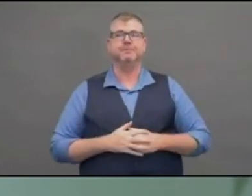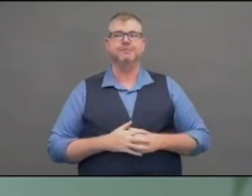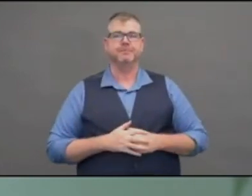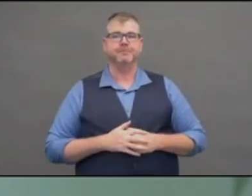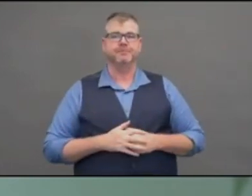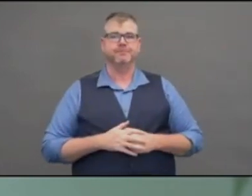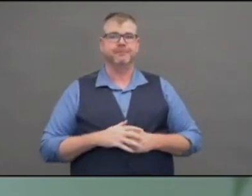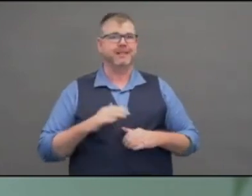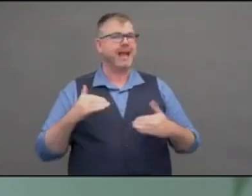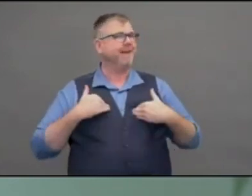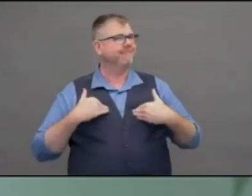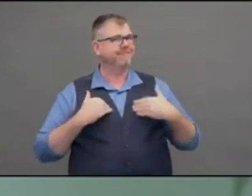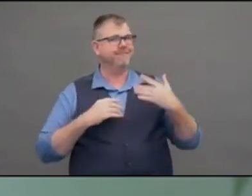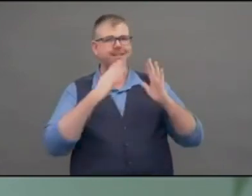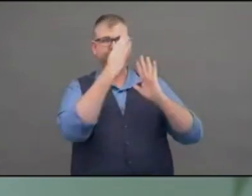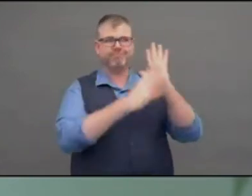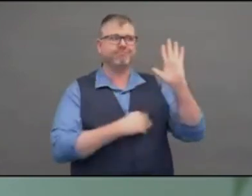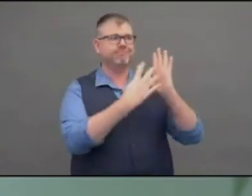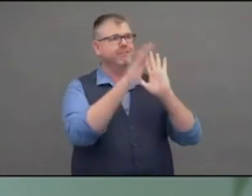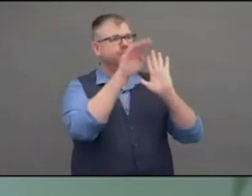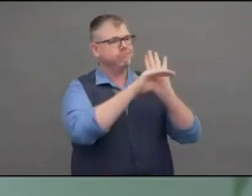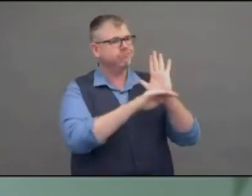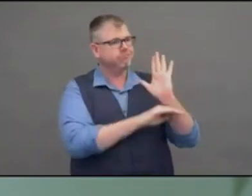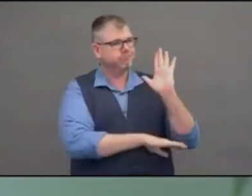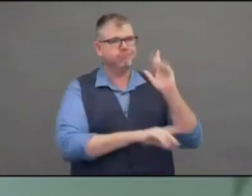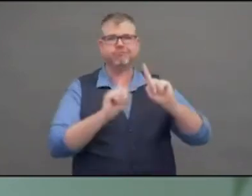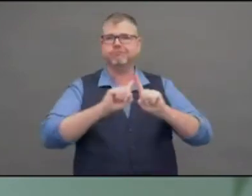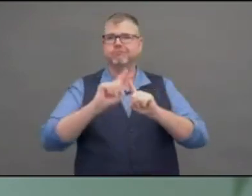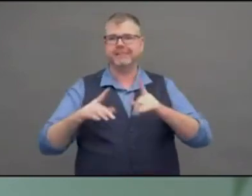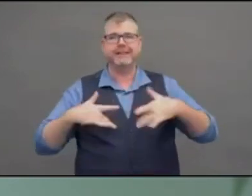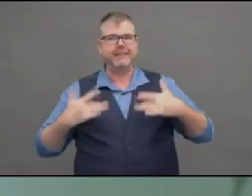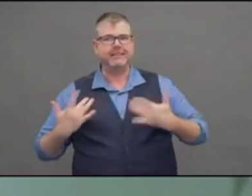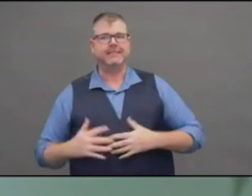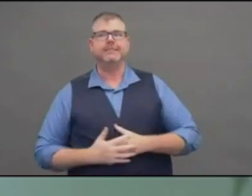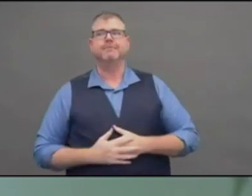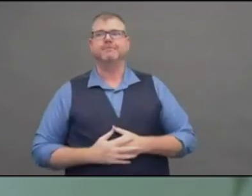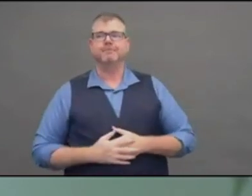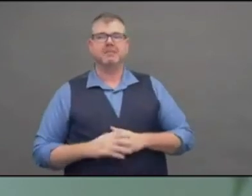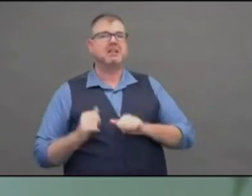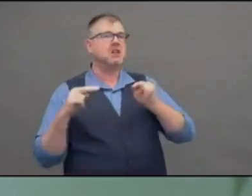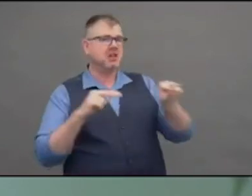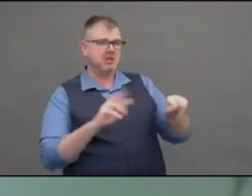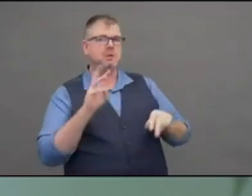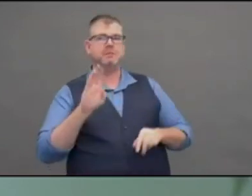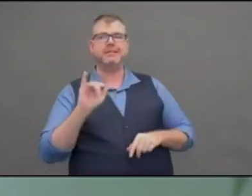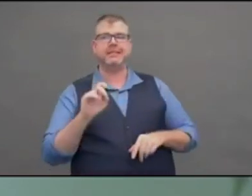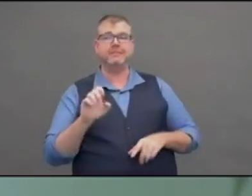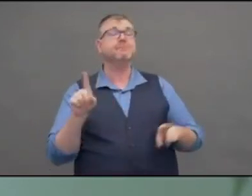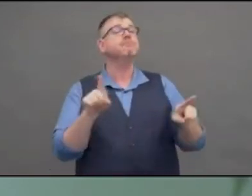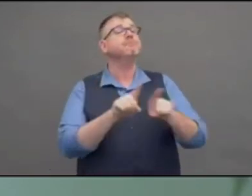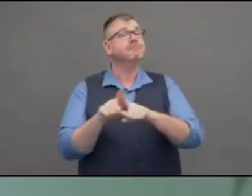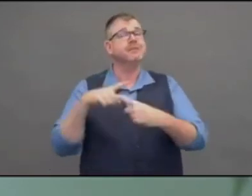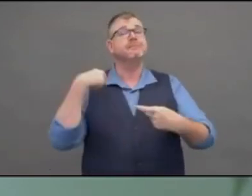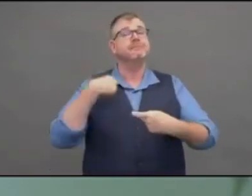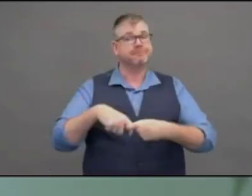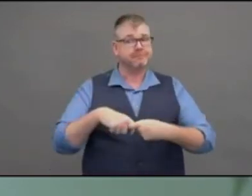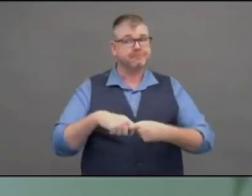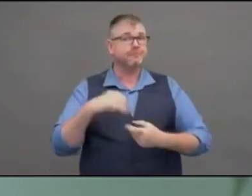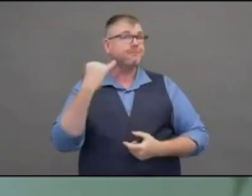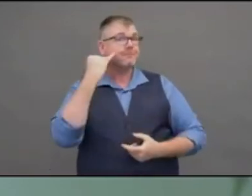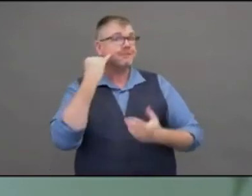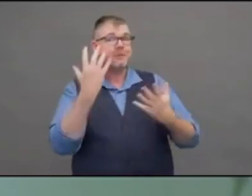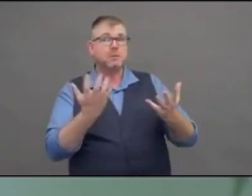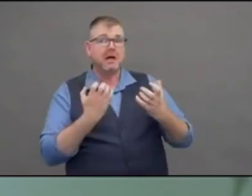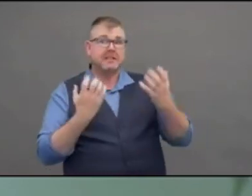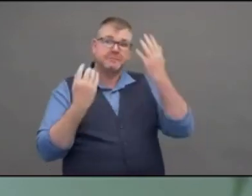upcoming events that are happening. So we highly encourage you to tune in. That website is also in Spanish in case you want to share with a family member, a friend,